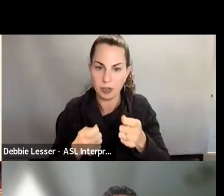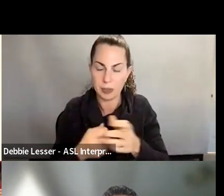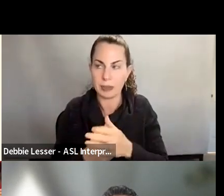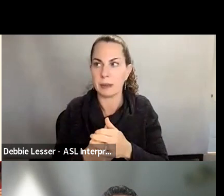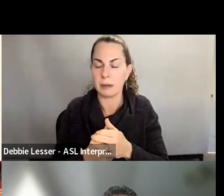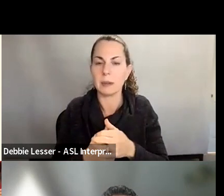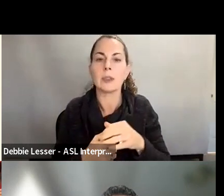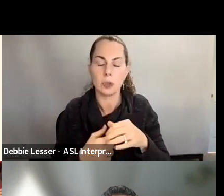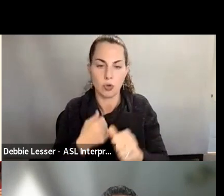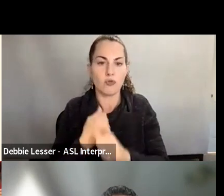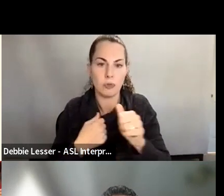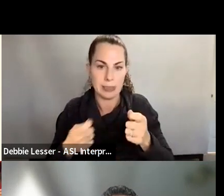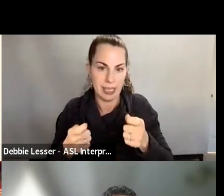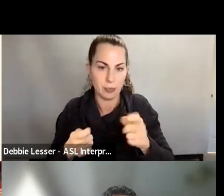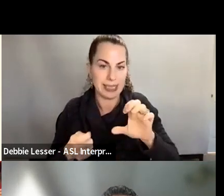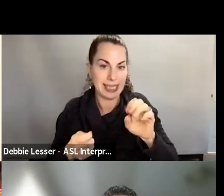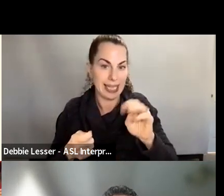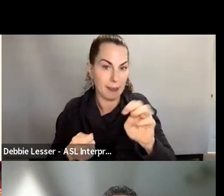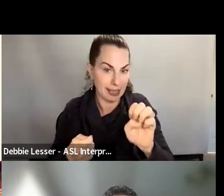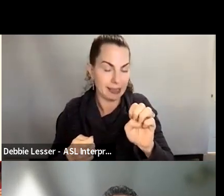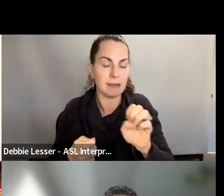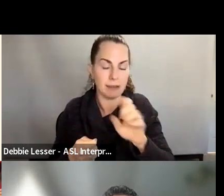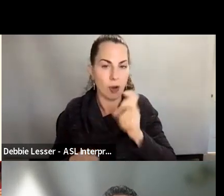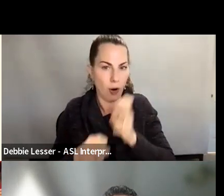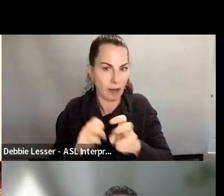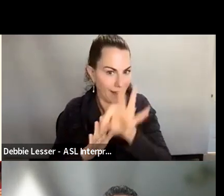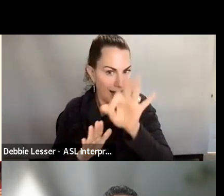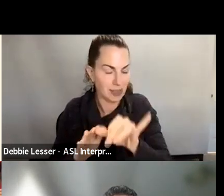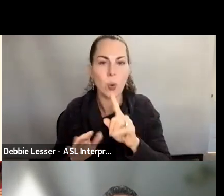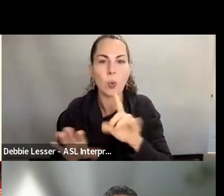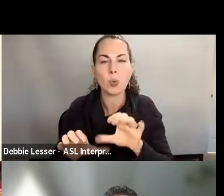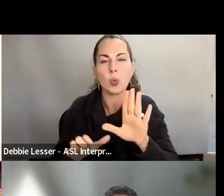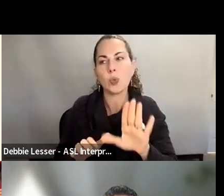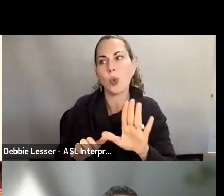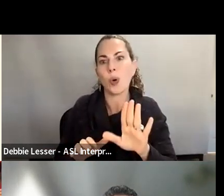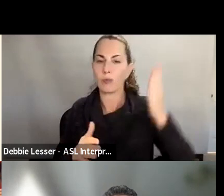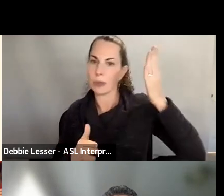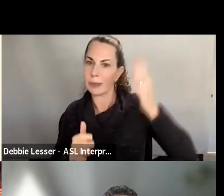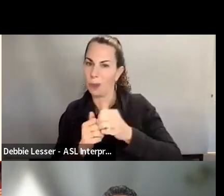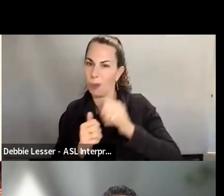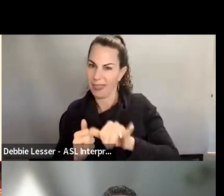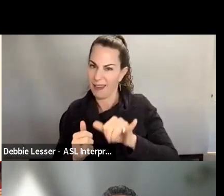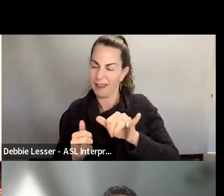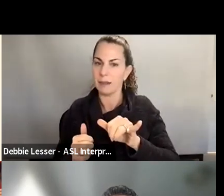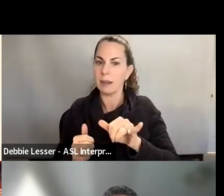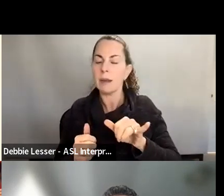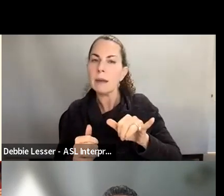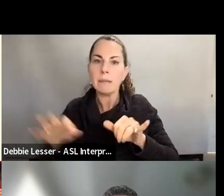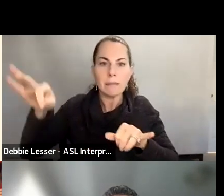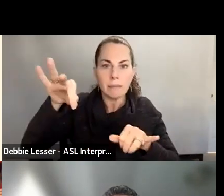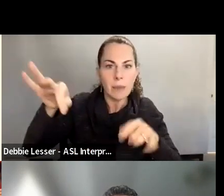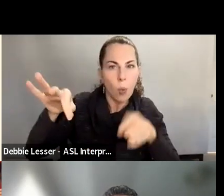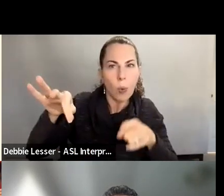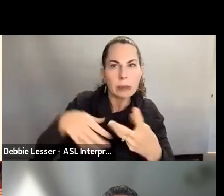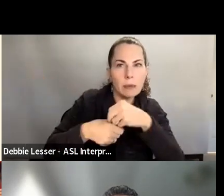CMEs are hard to find. So do your presentations with that in mind. You got to dangle that carrot. What's in it for me? Always